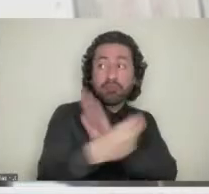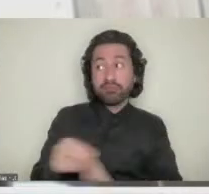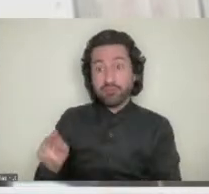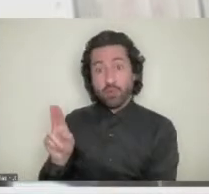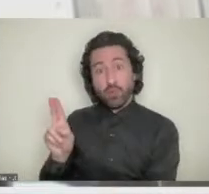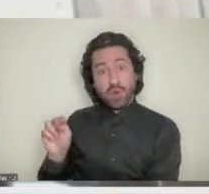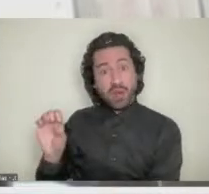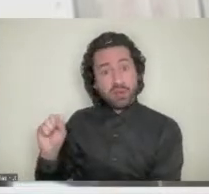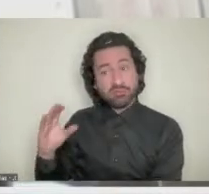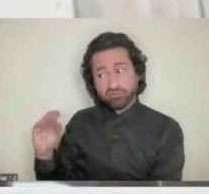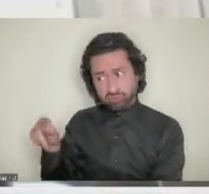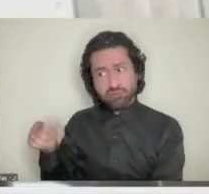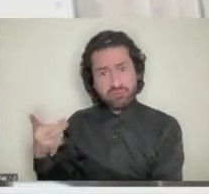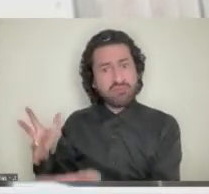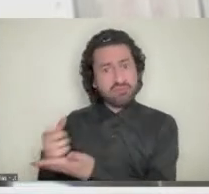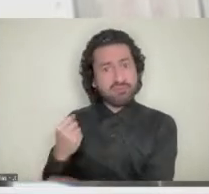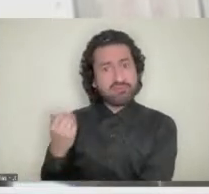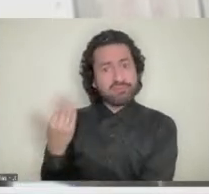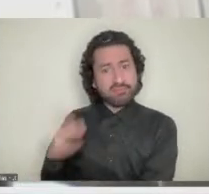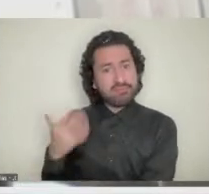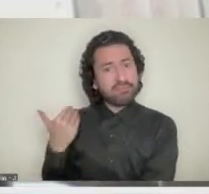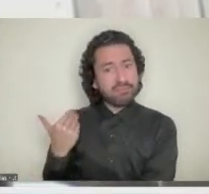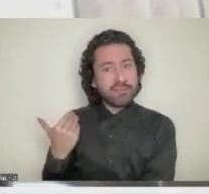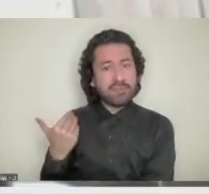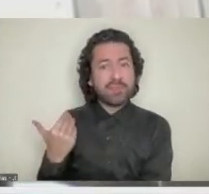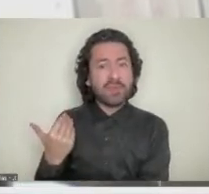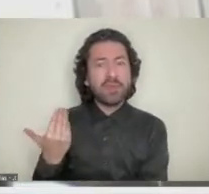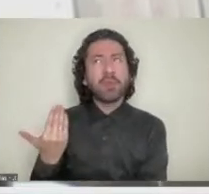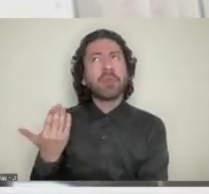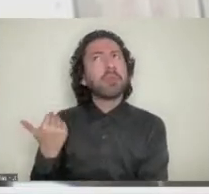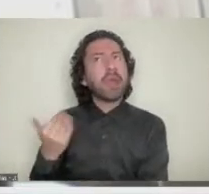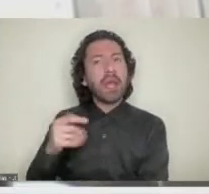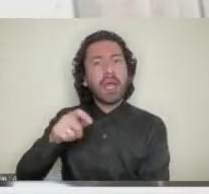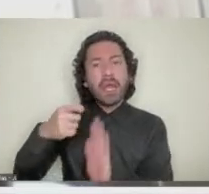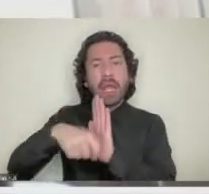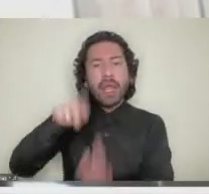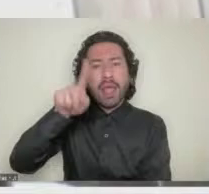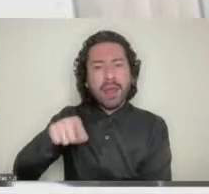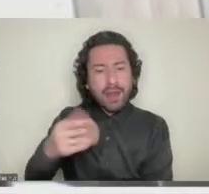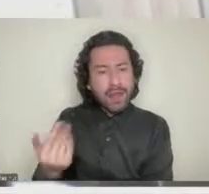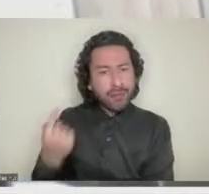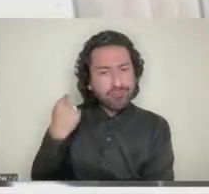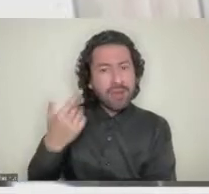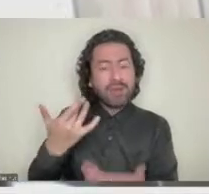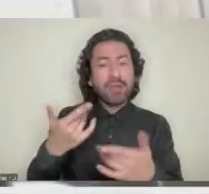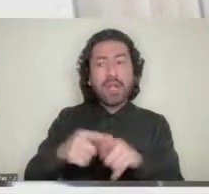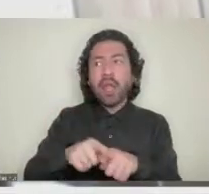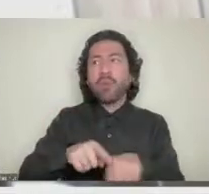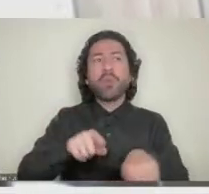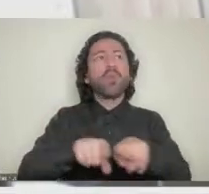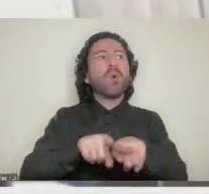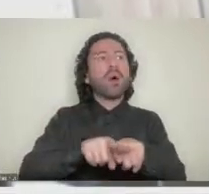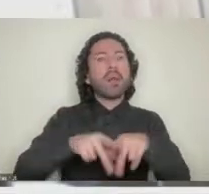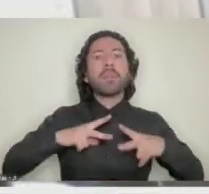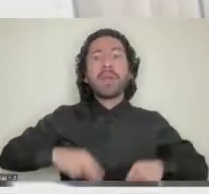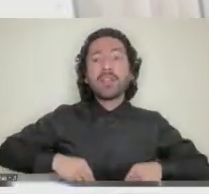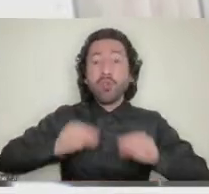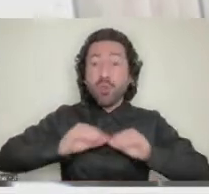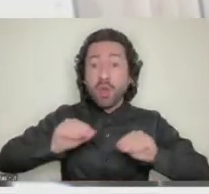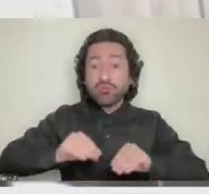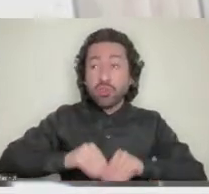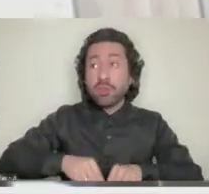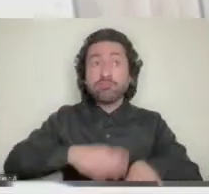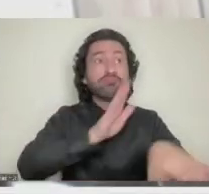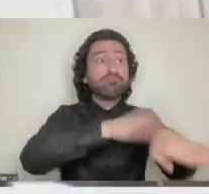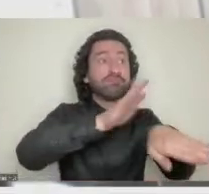account. UNESCO gave this important step when, in January, it had a meeting with ministers of